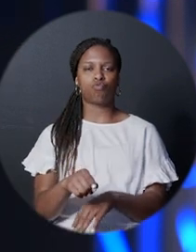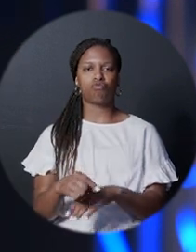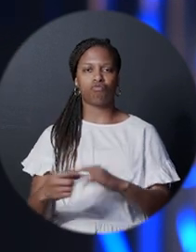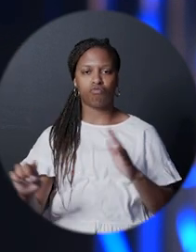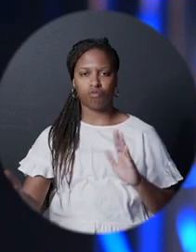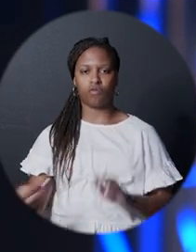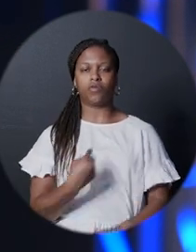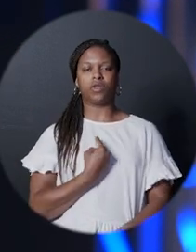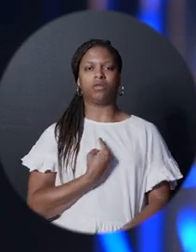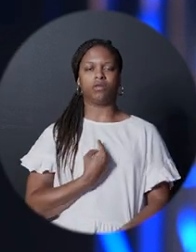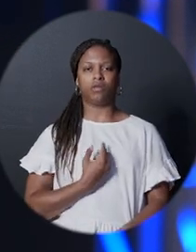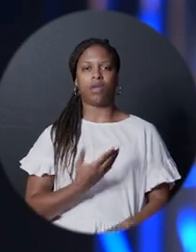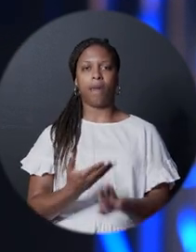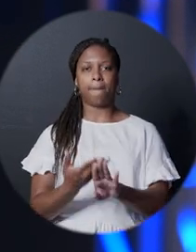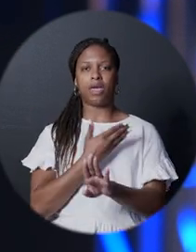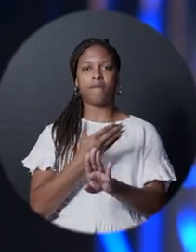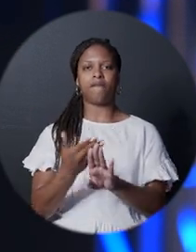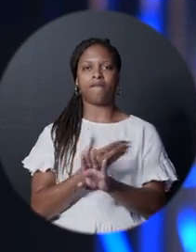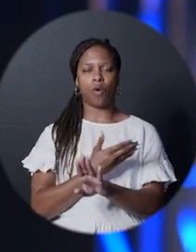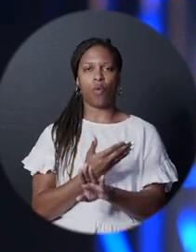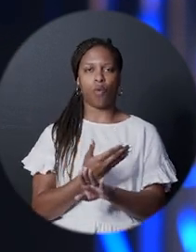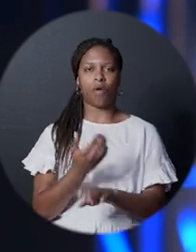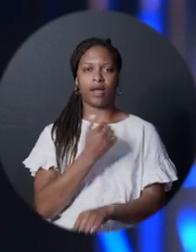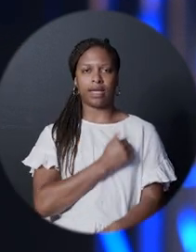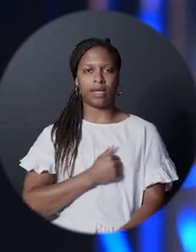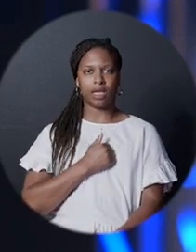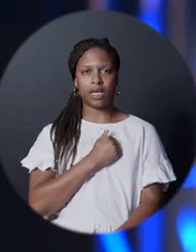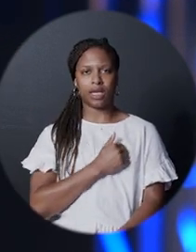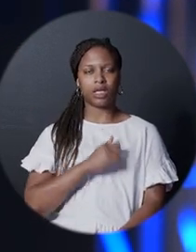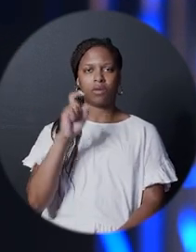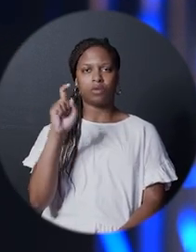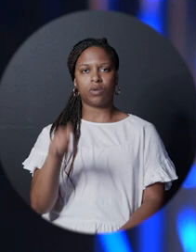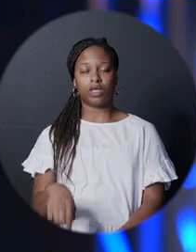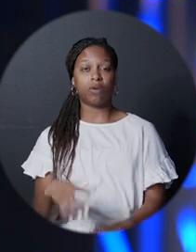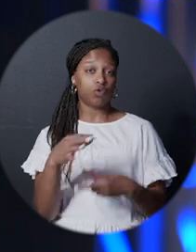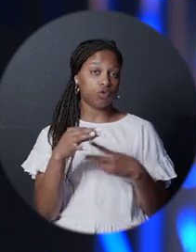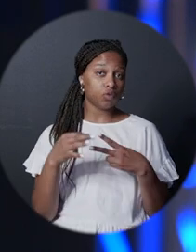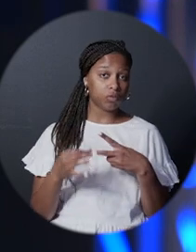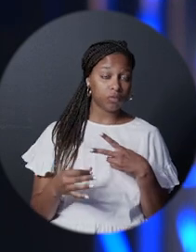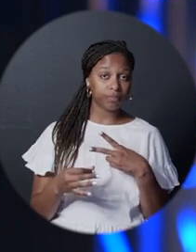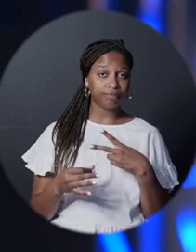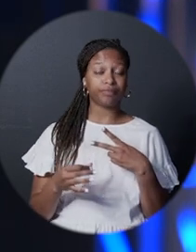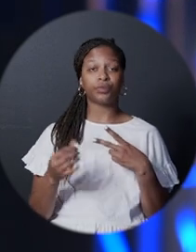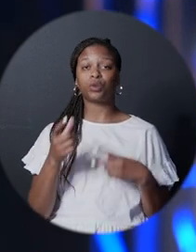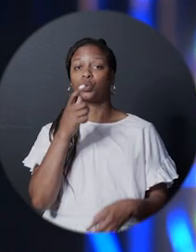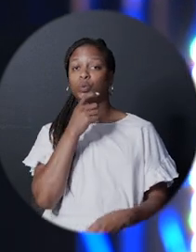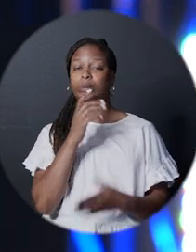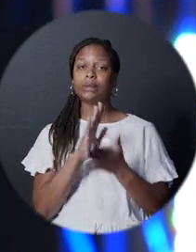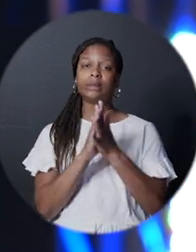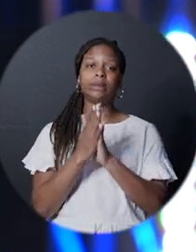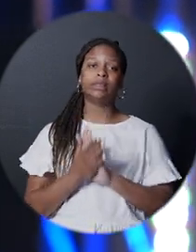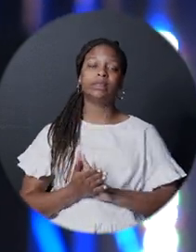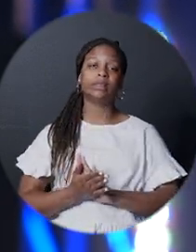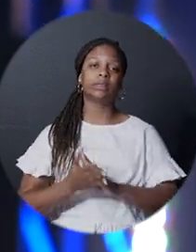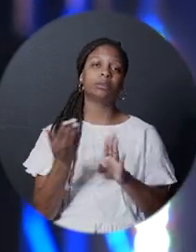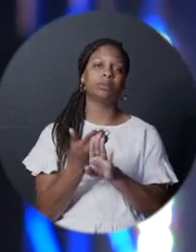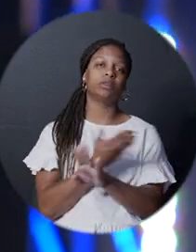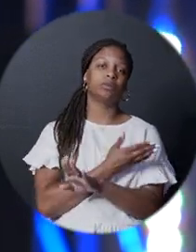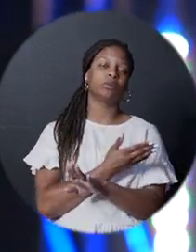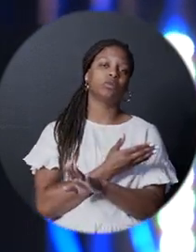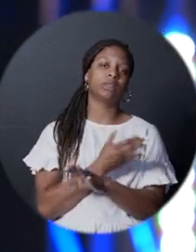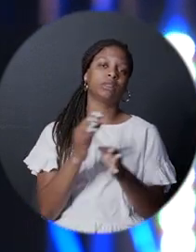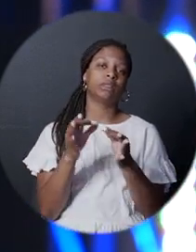happens before you're offended. Before, forgive, you have to choose who you're going to